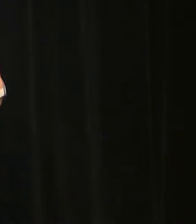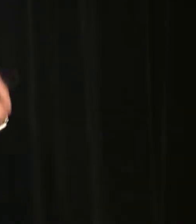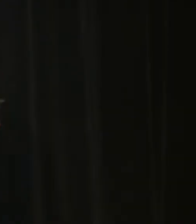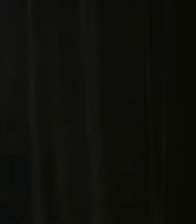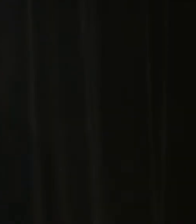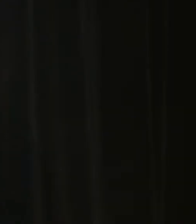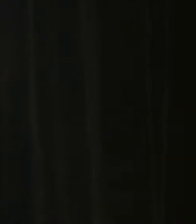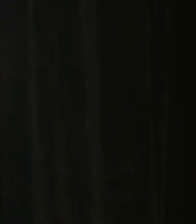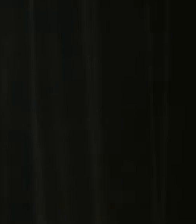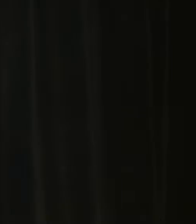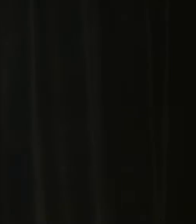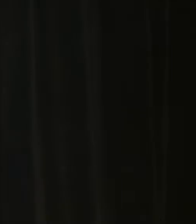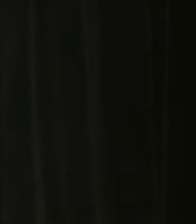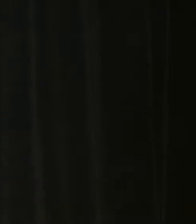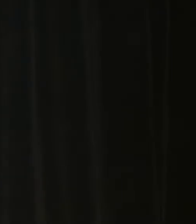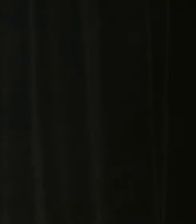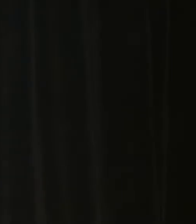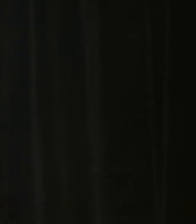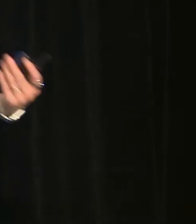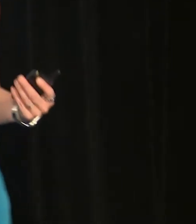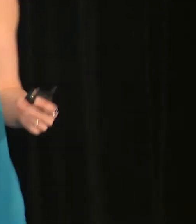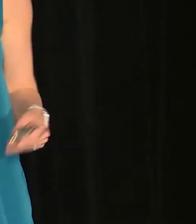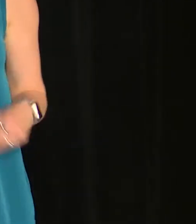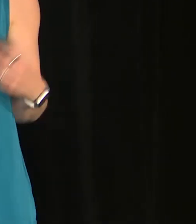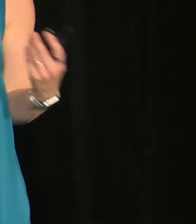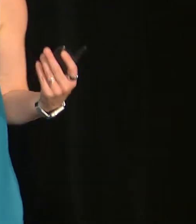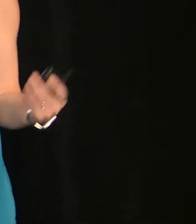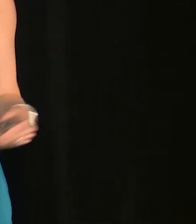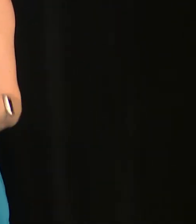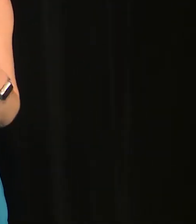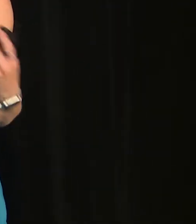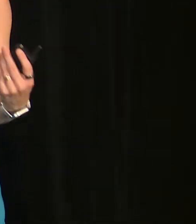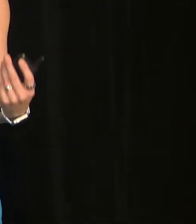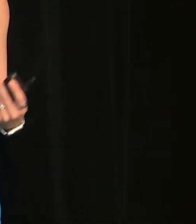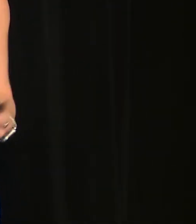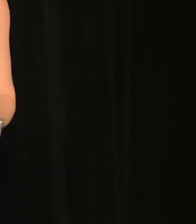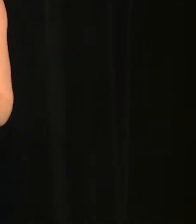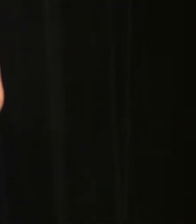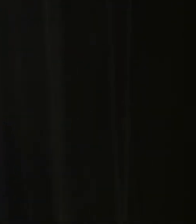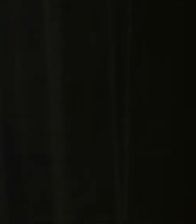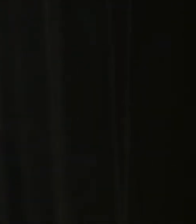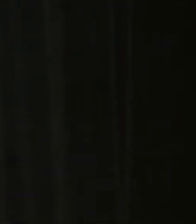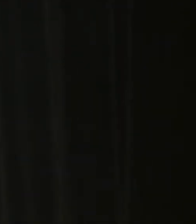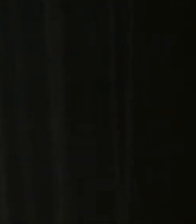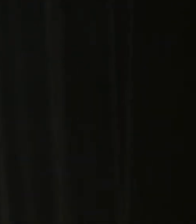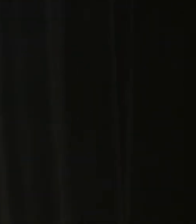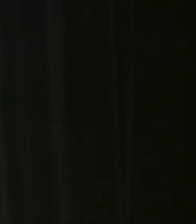topic, but make sure you have some fun with it too. And learning is fun, growth is fun.